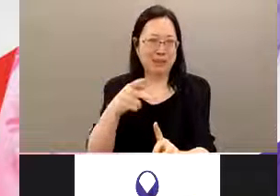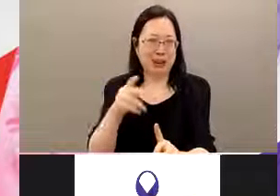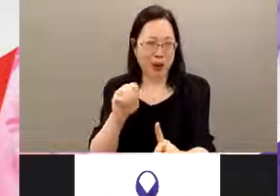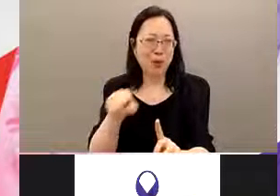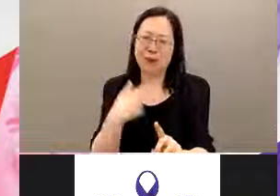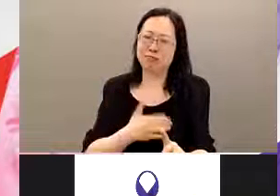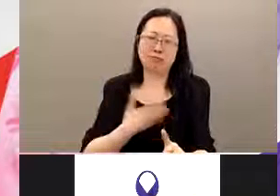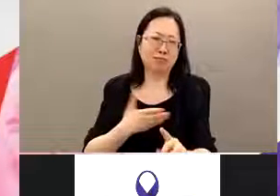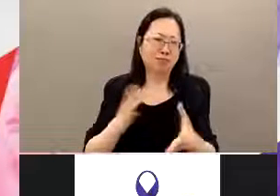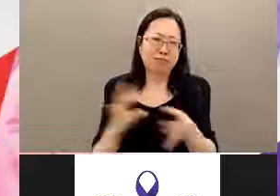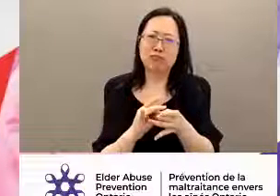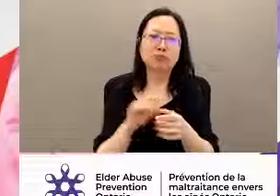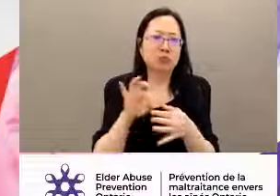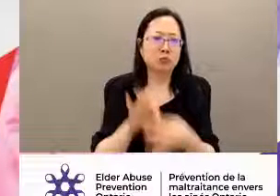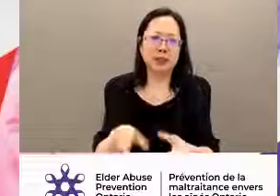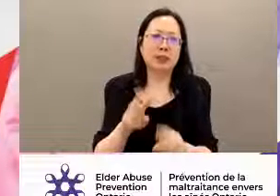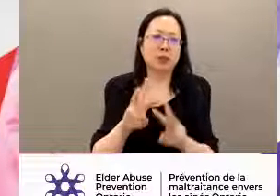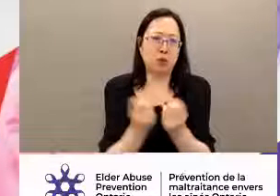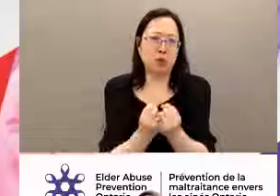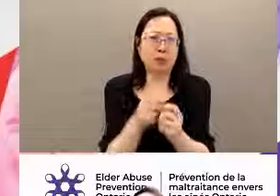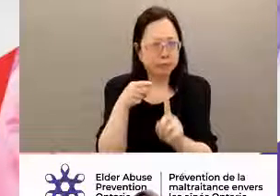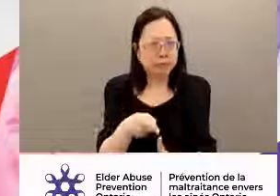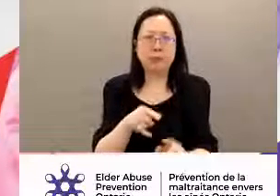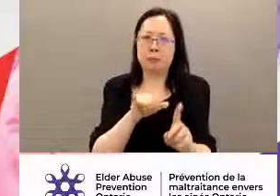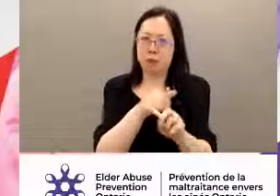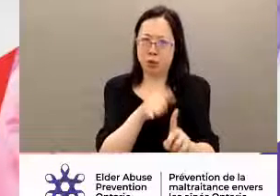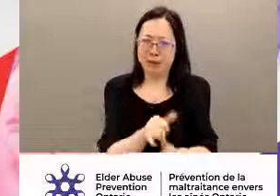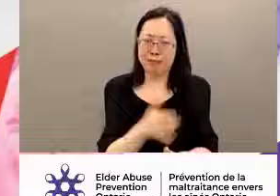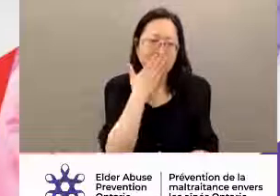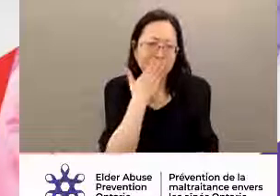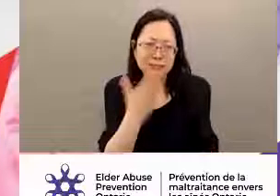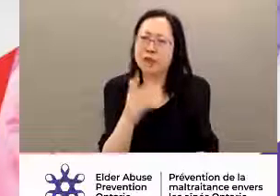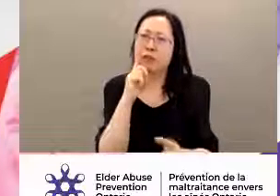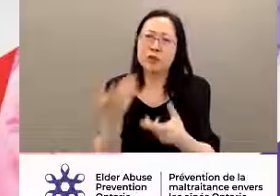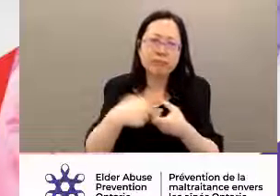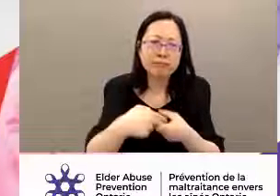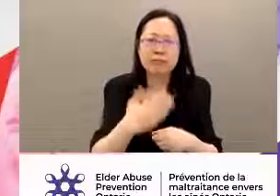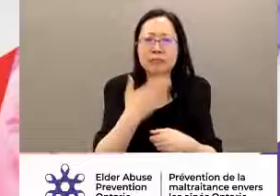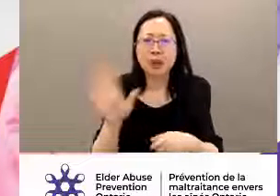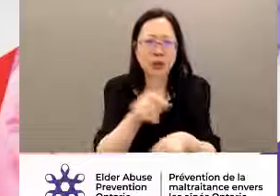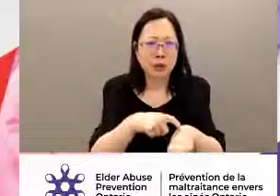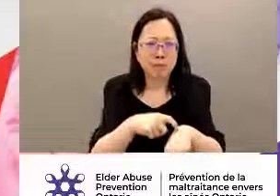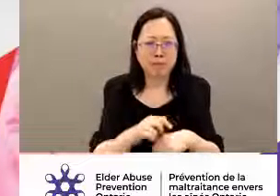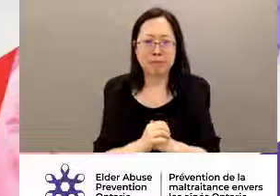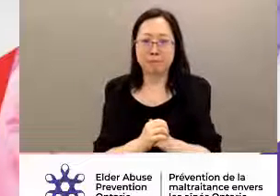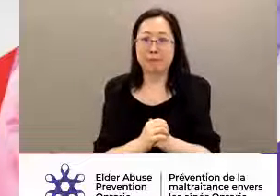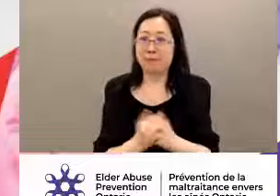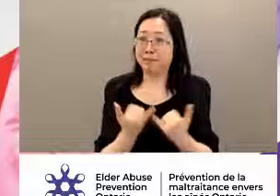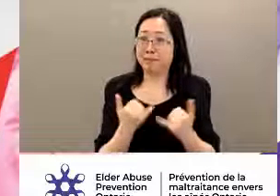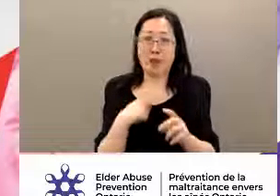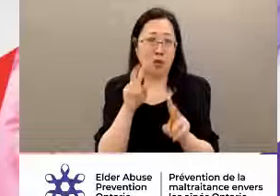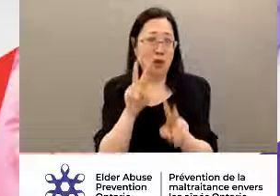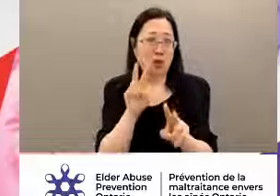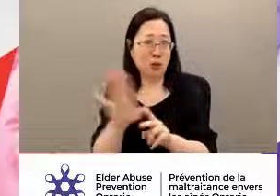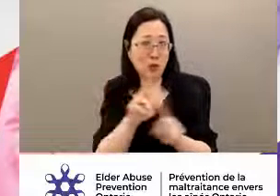with EAPO today for this webinar on bullying. So thank you all very much for being here, and we look forward to